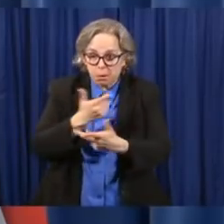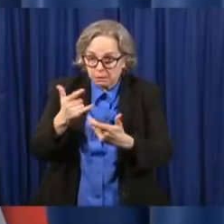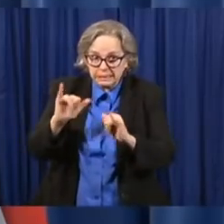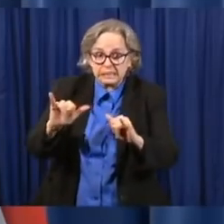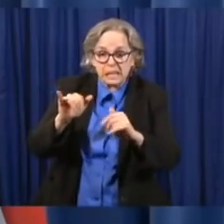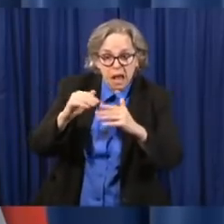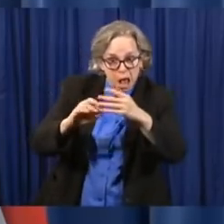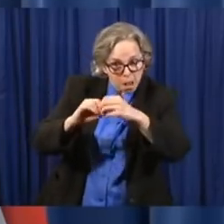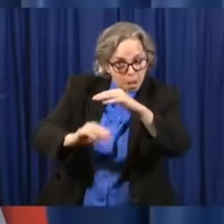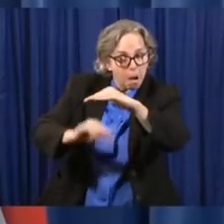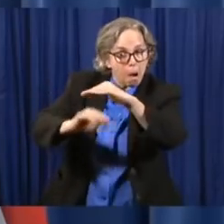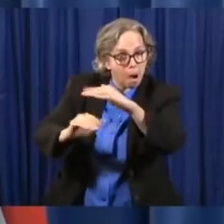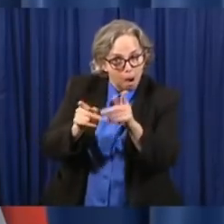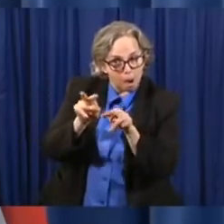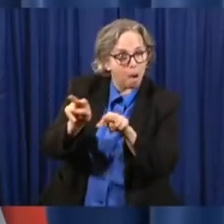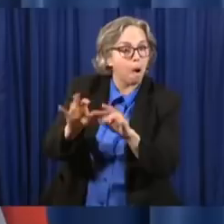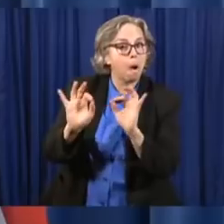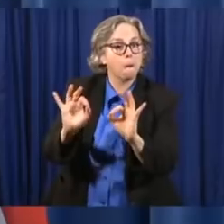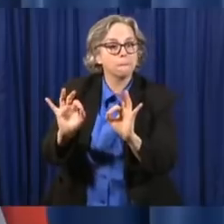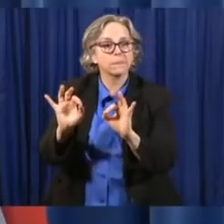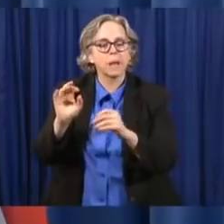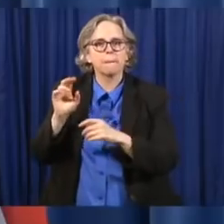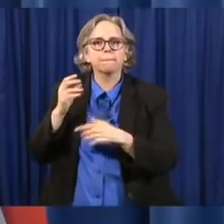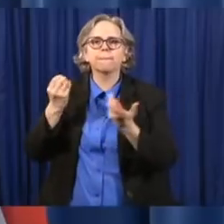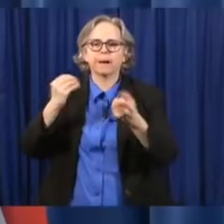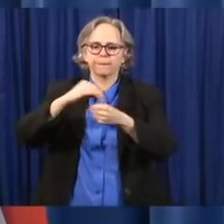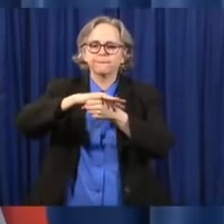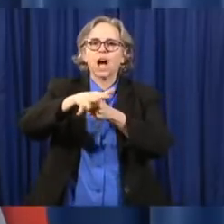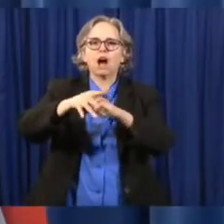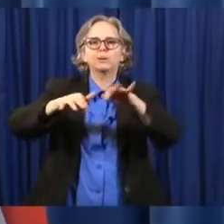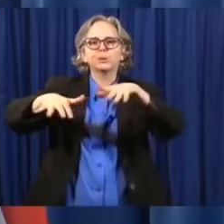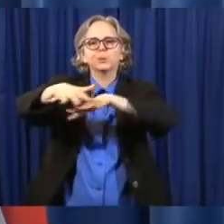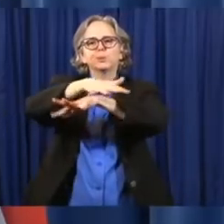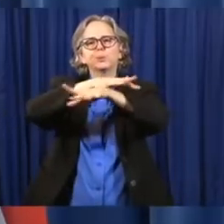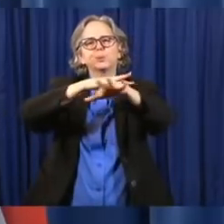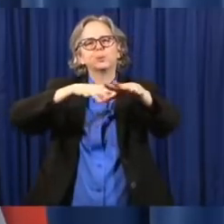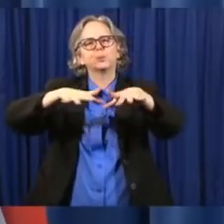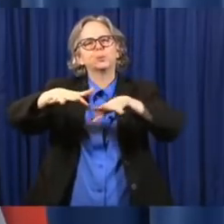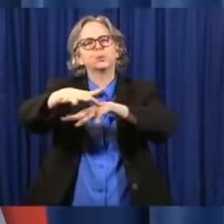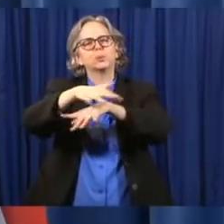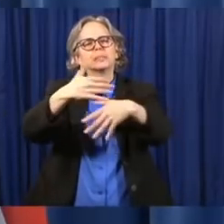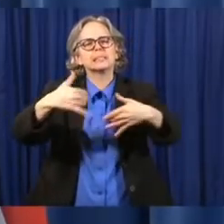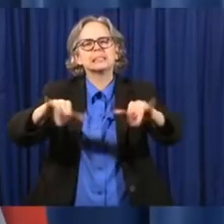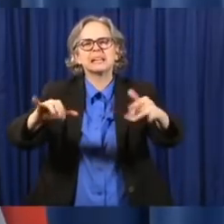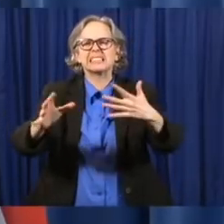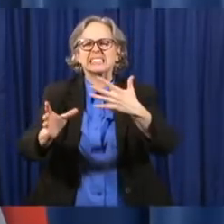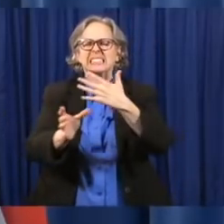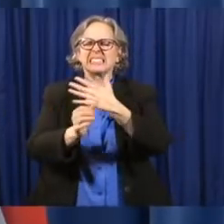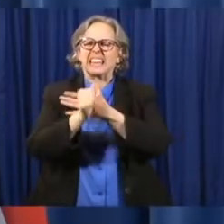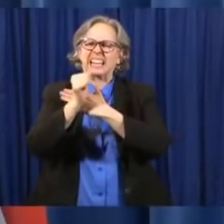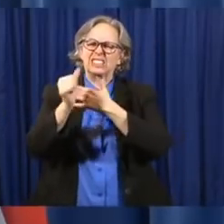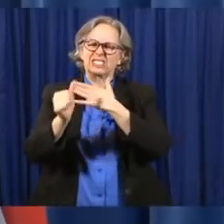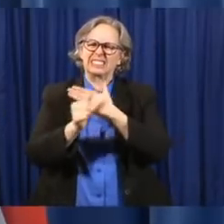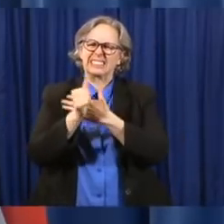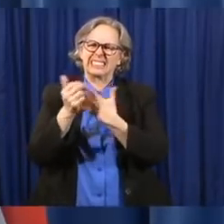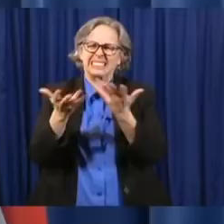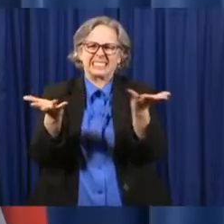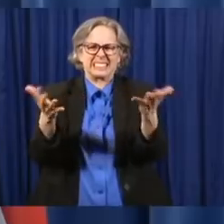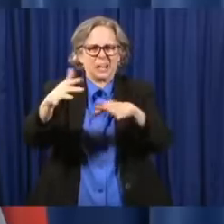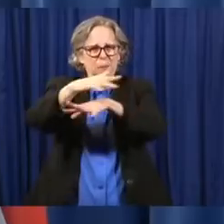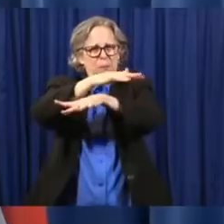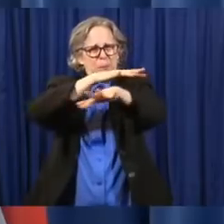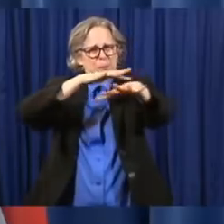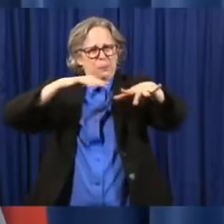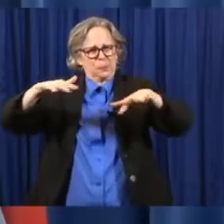there. And there's still the threat of that virus, and it's a particular threat, obviously, to people who are older.